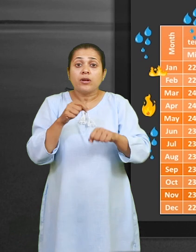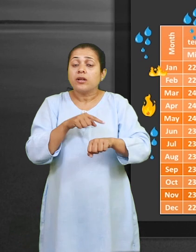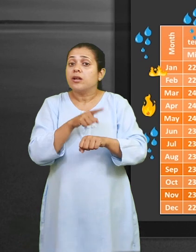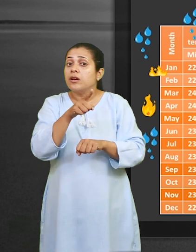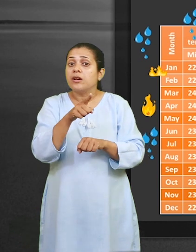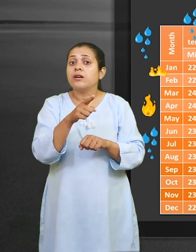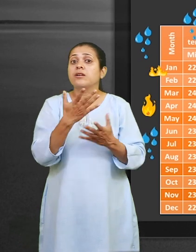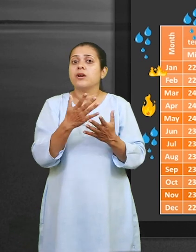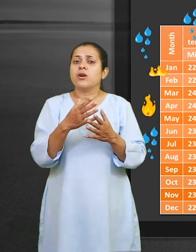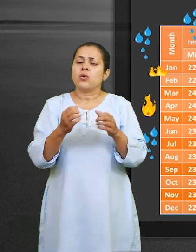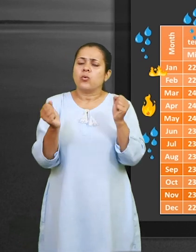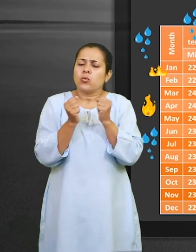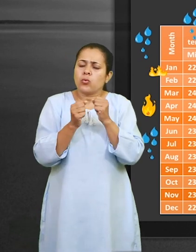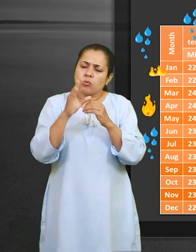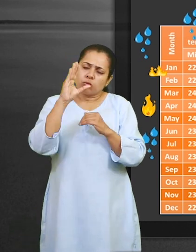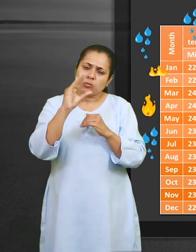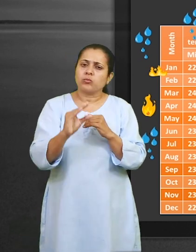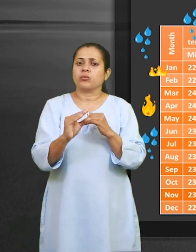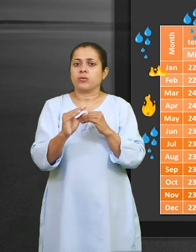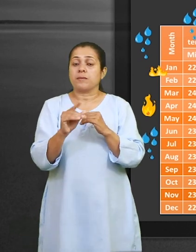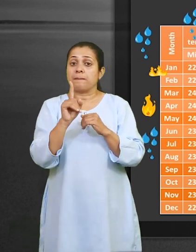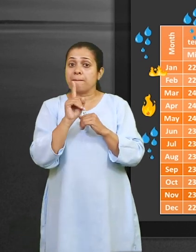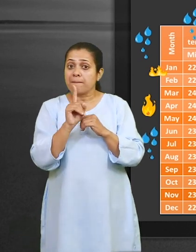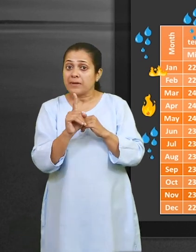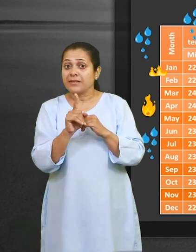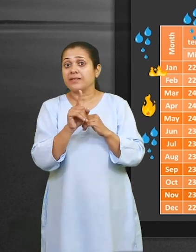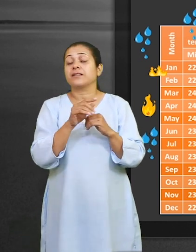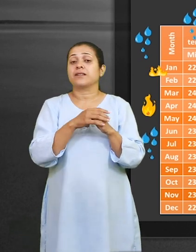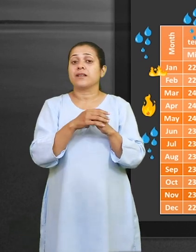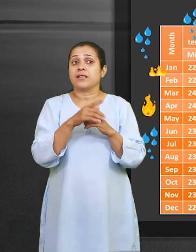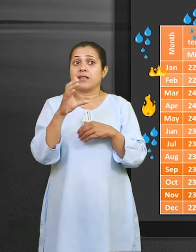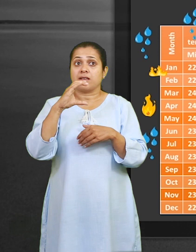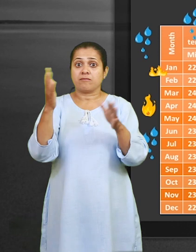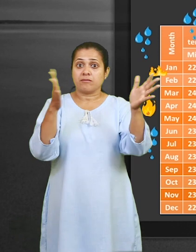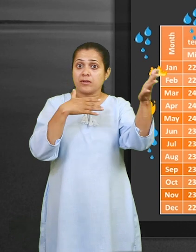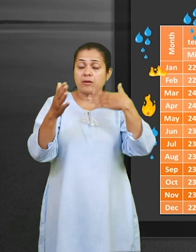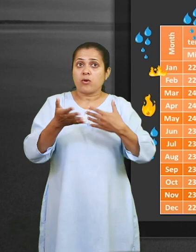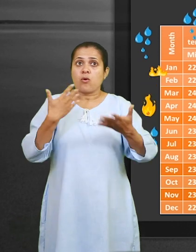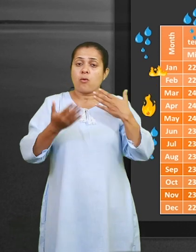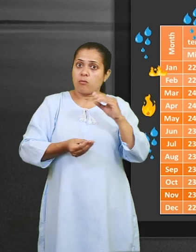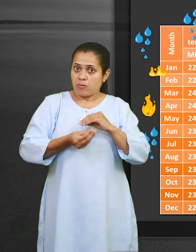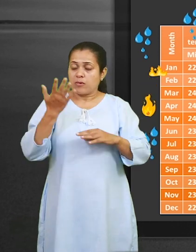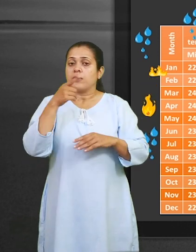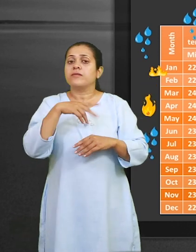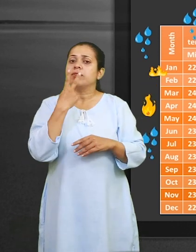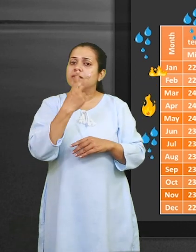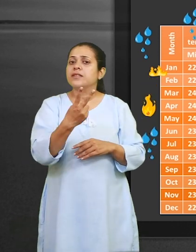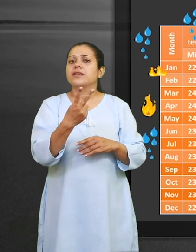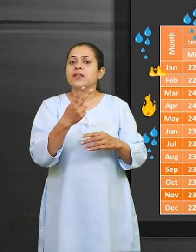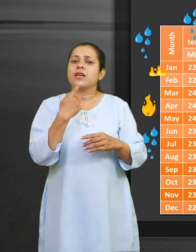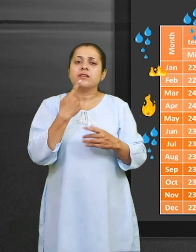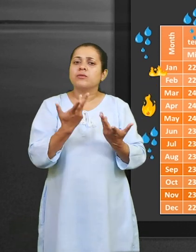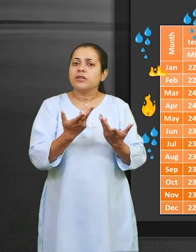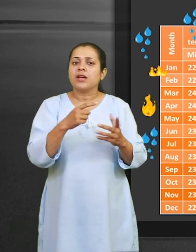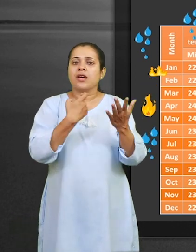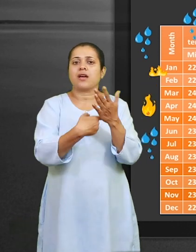winters are extremely low. But since the climate is mostly hot, we say that